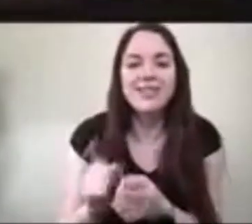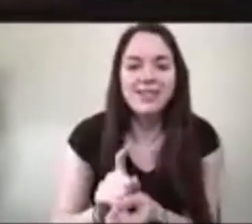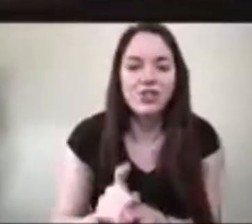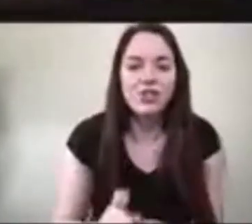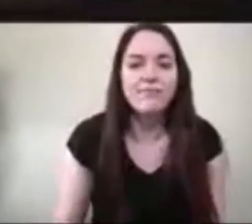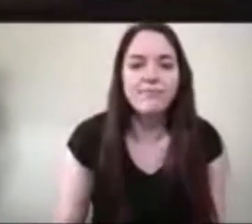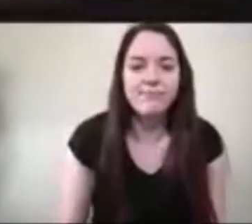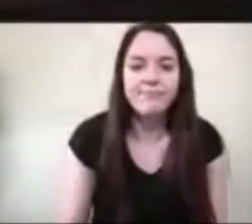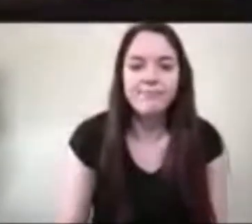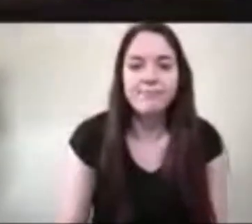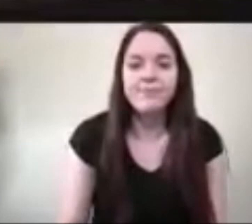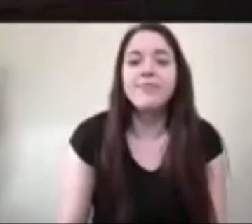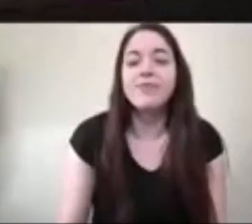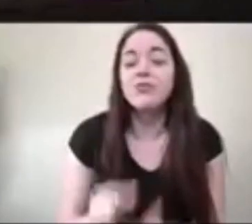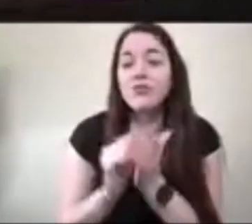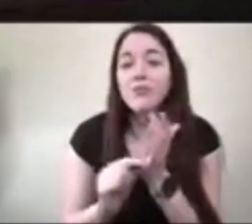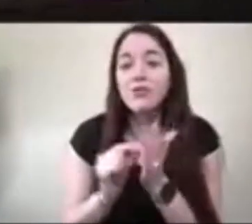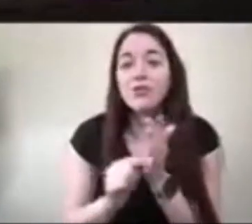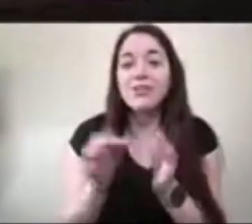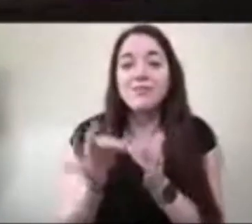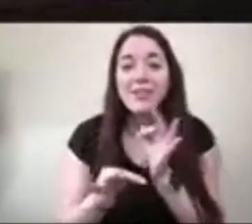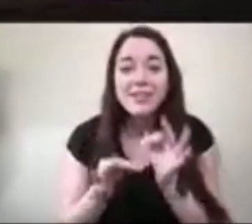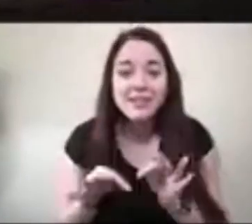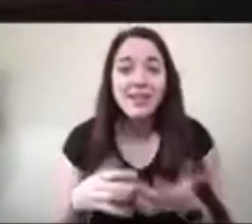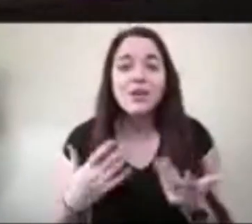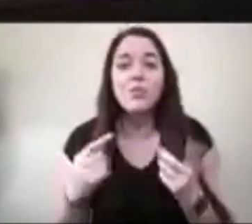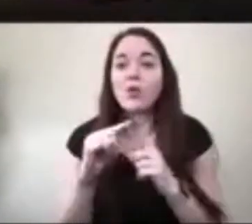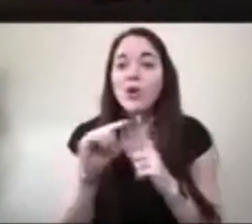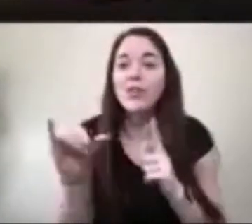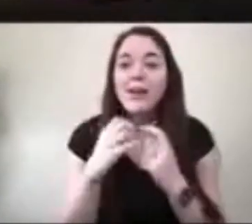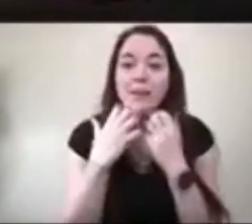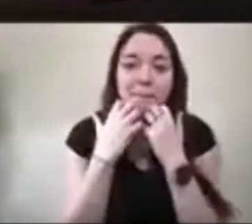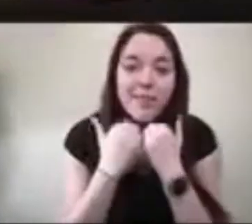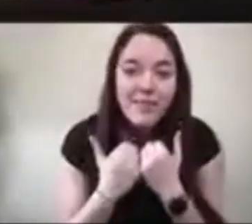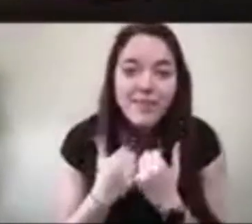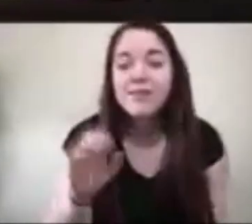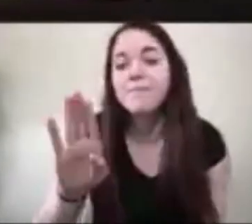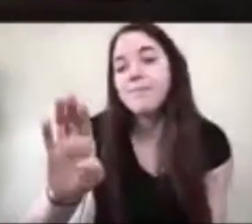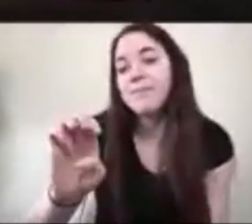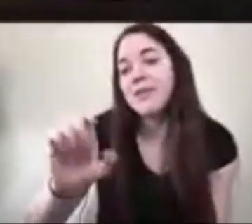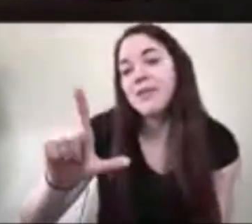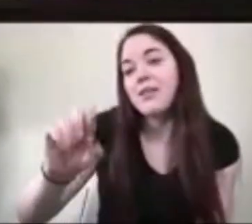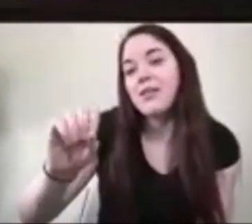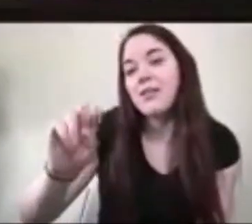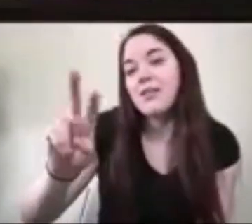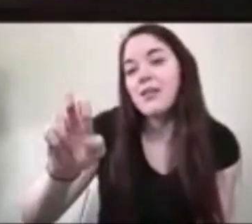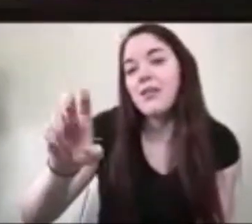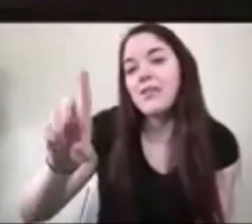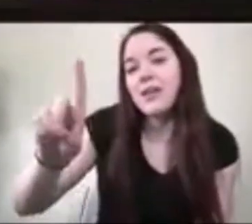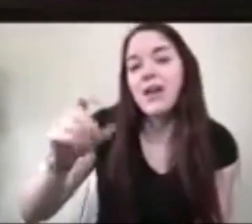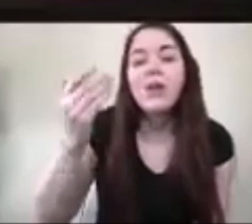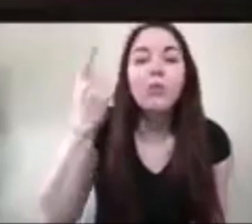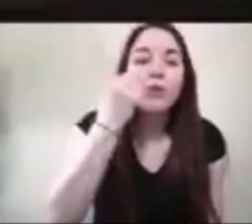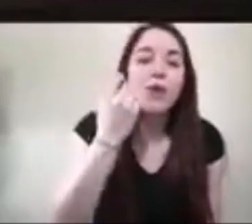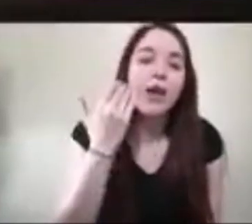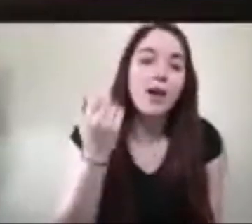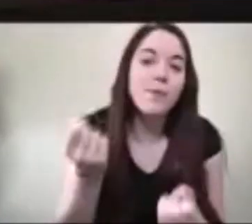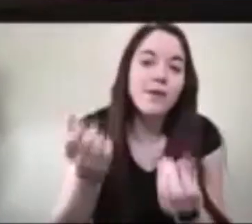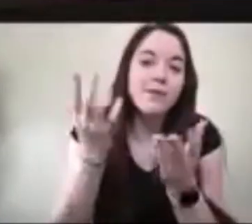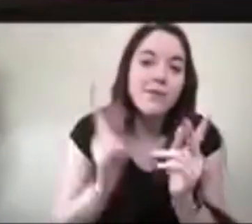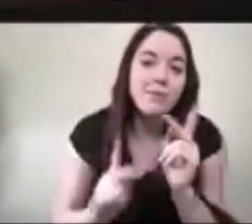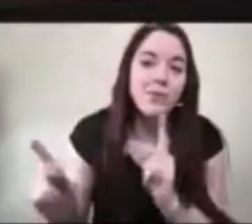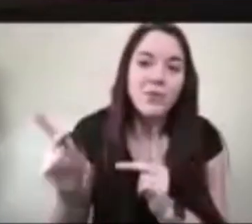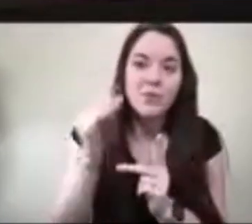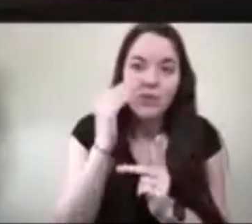So the scripture starts out with words like beloved. So I wonder how many people know that God calls us